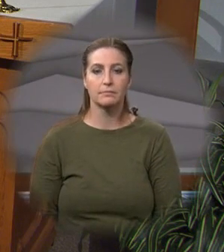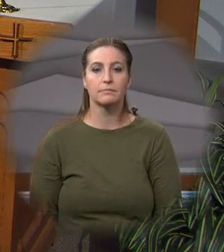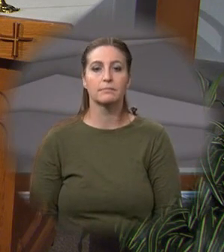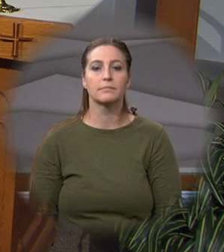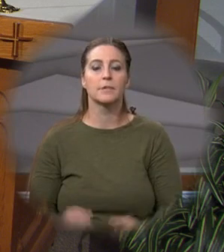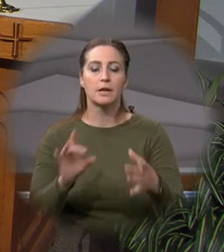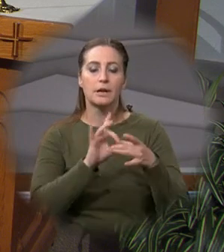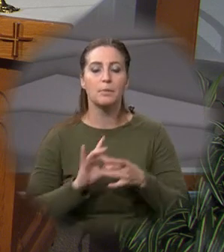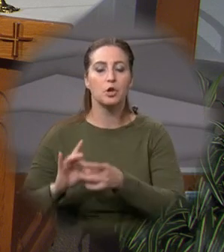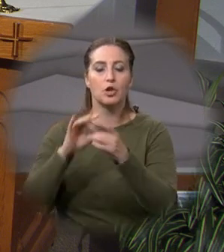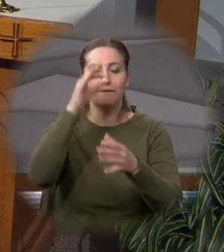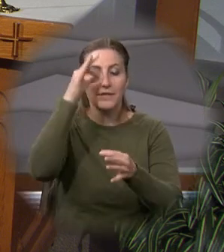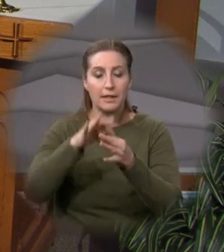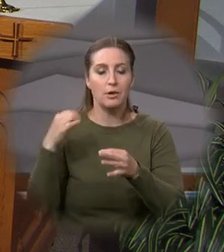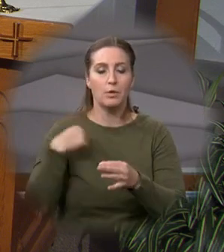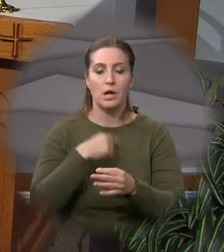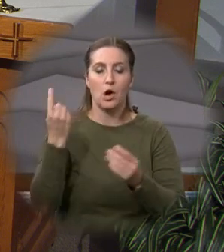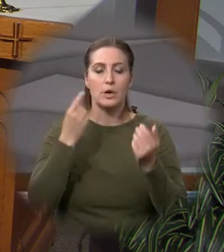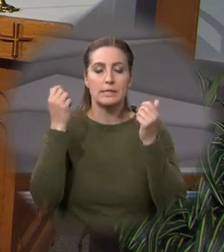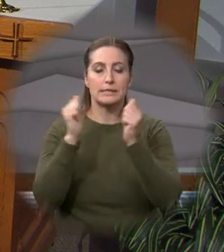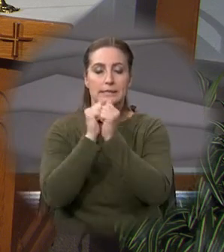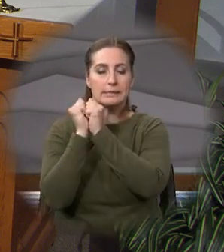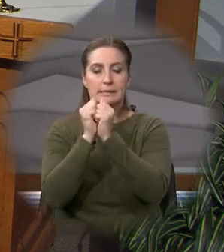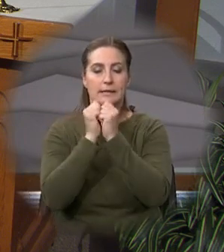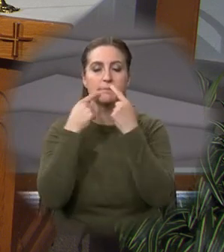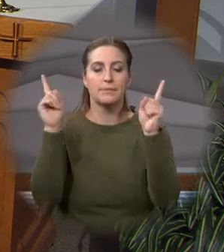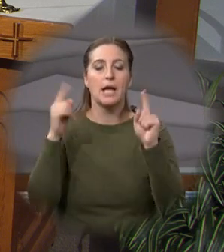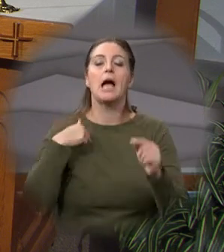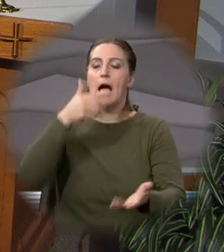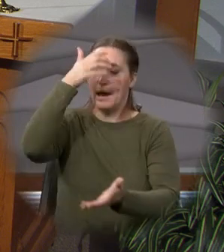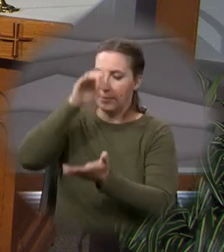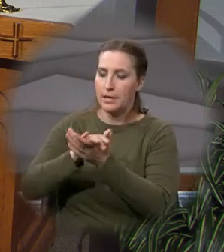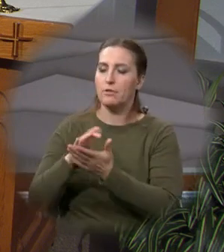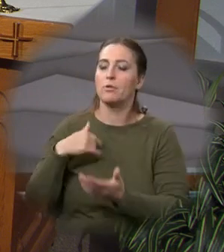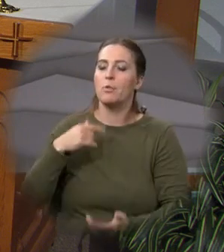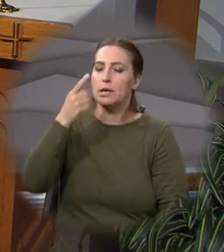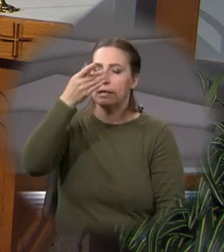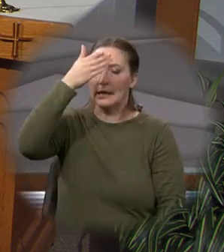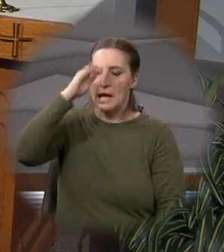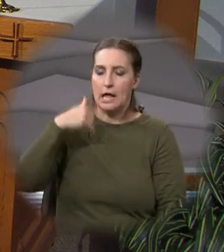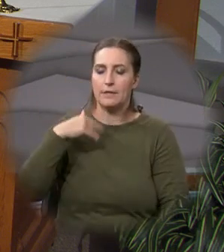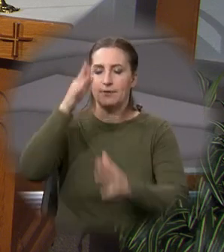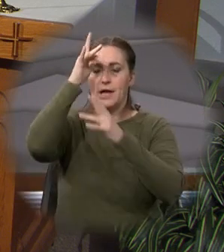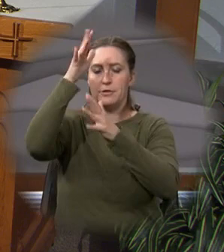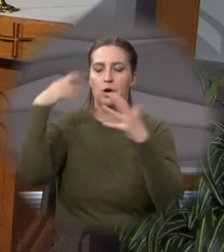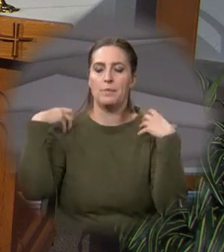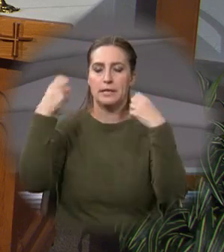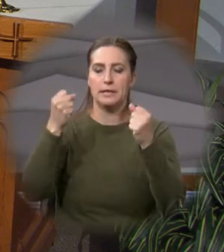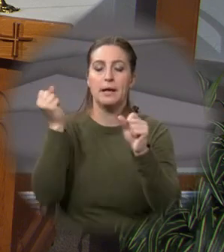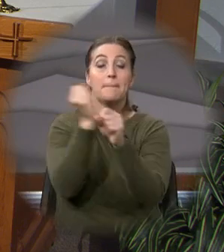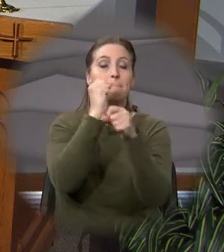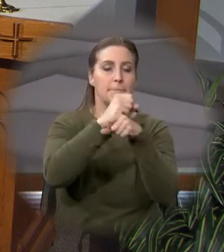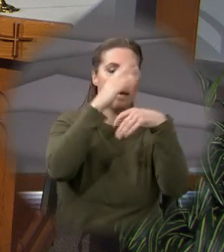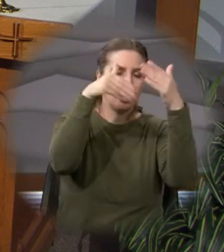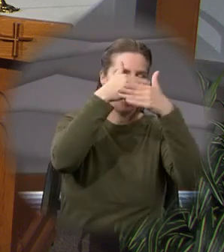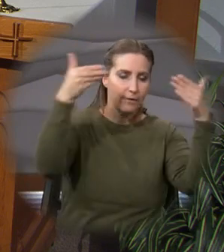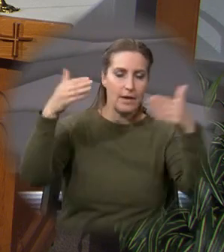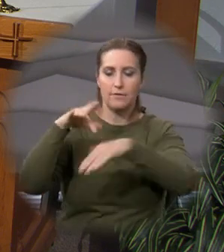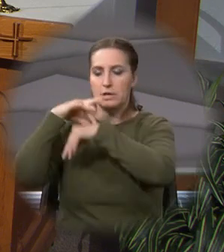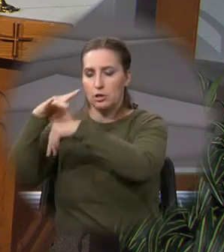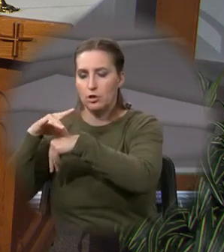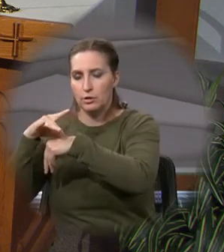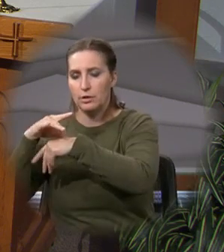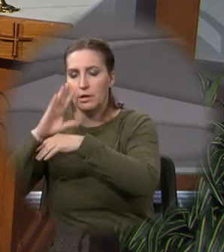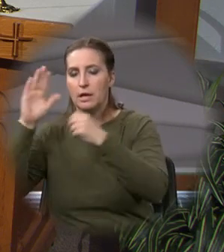As a community of faith, we always say together, I believe in one God, the Father Almighty, maker